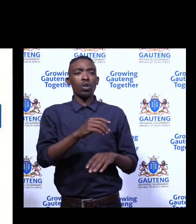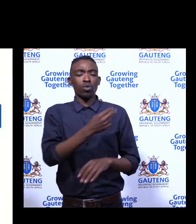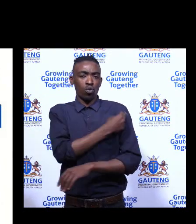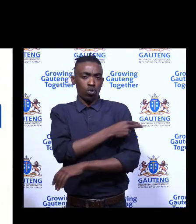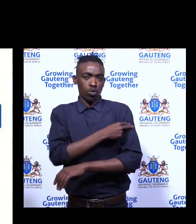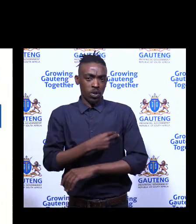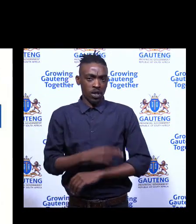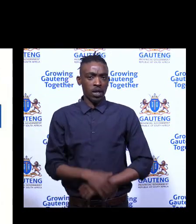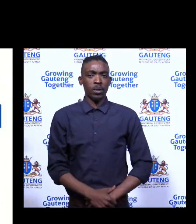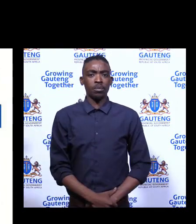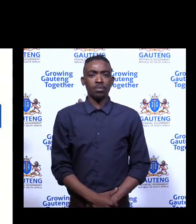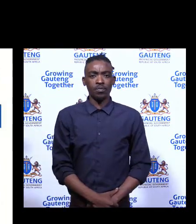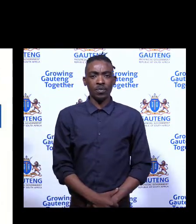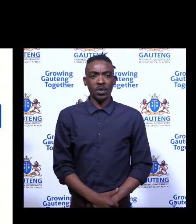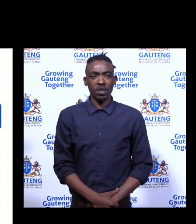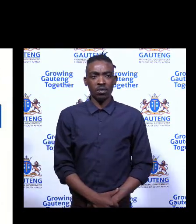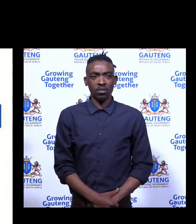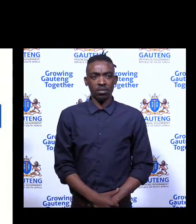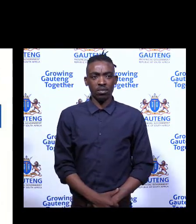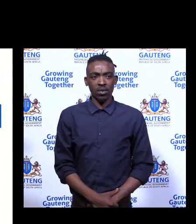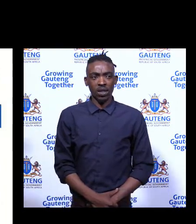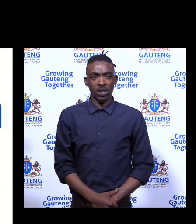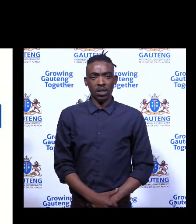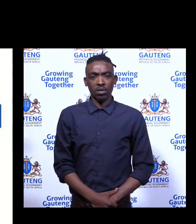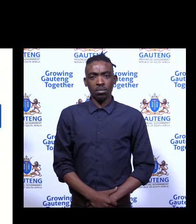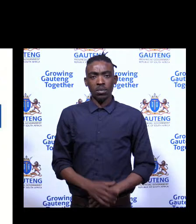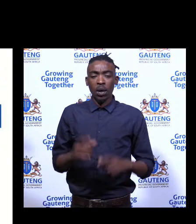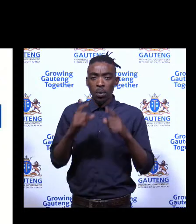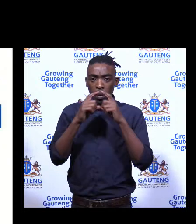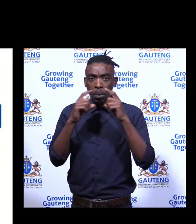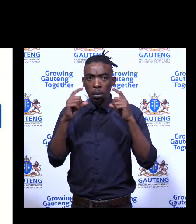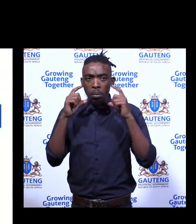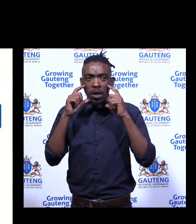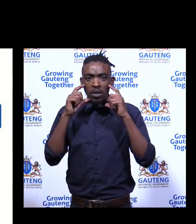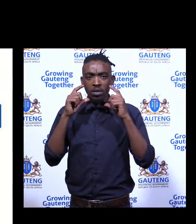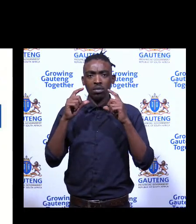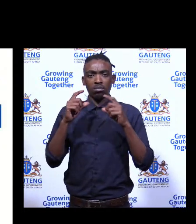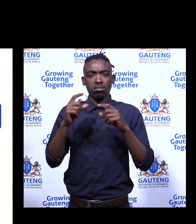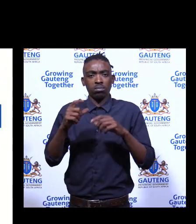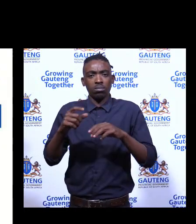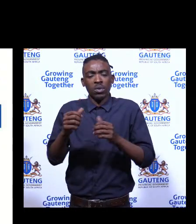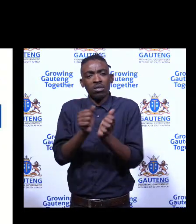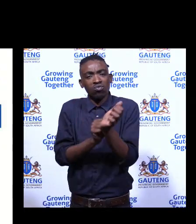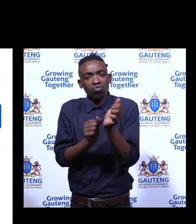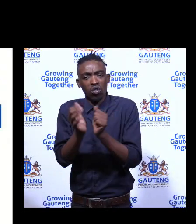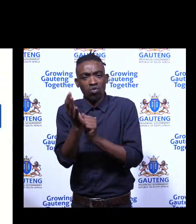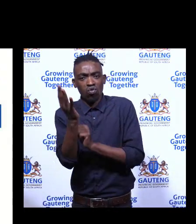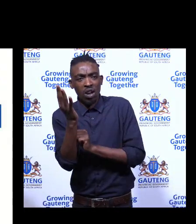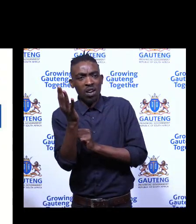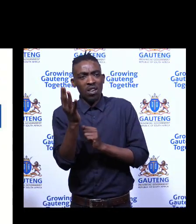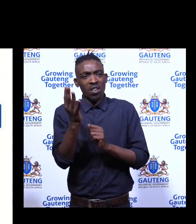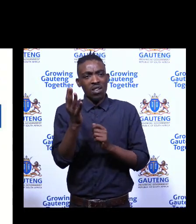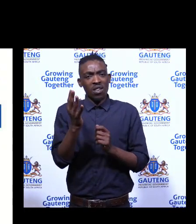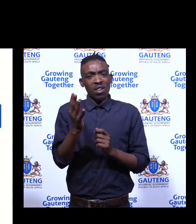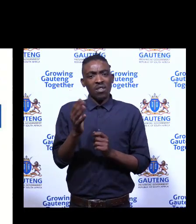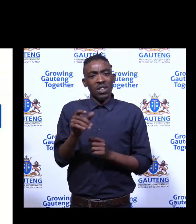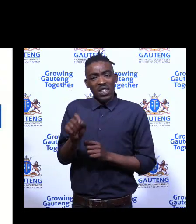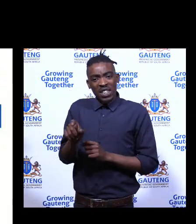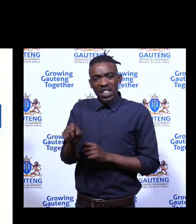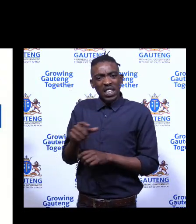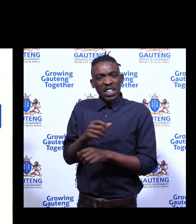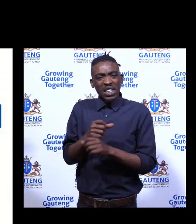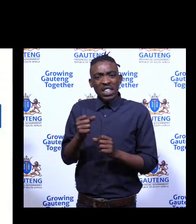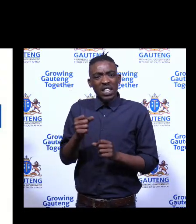protective gear is very important in that aspect, and it doesn't only work for the issue